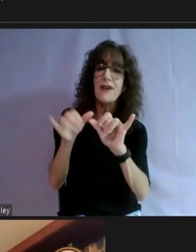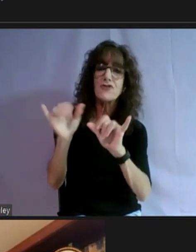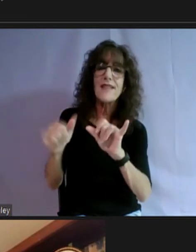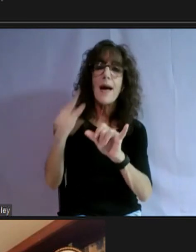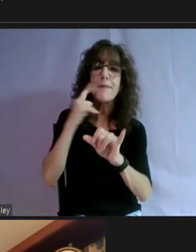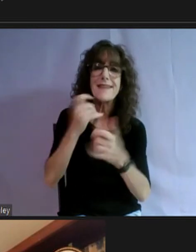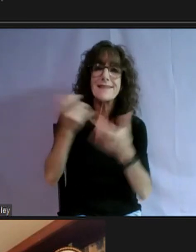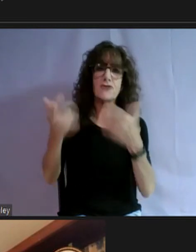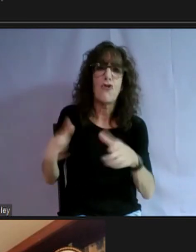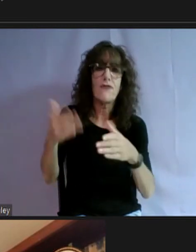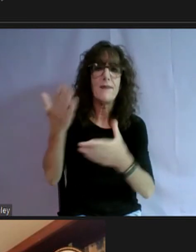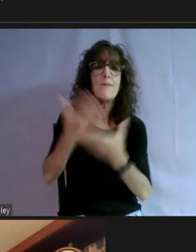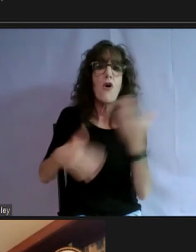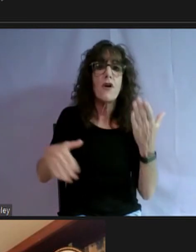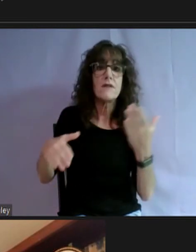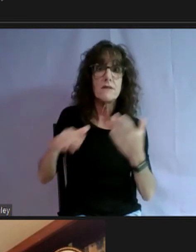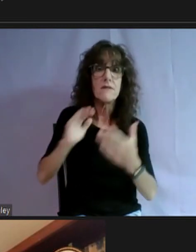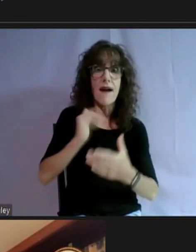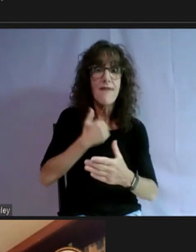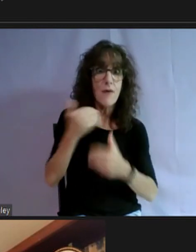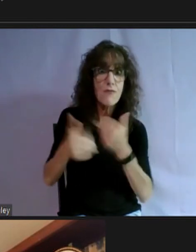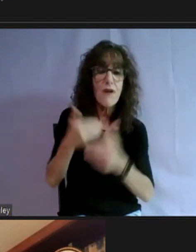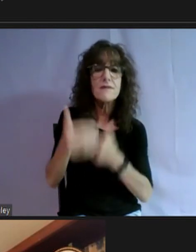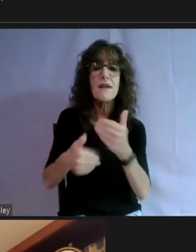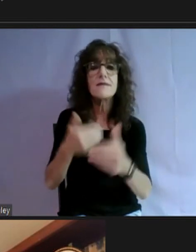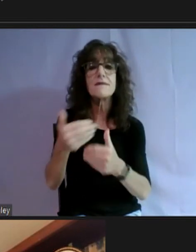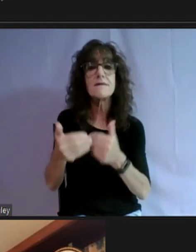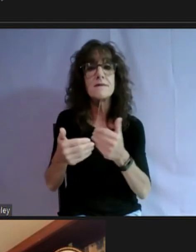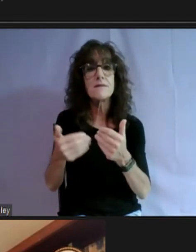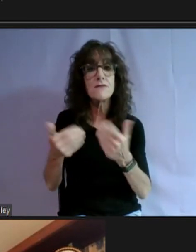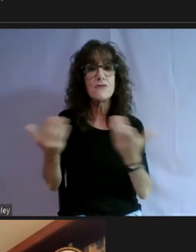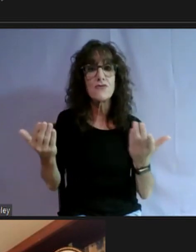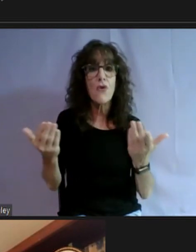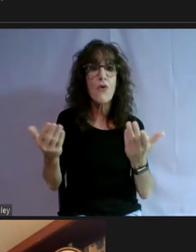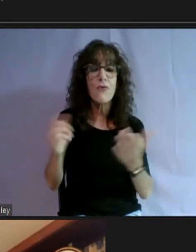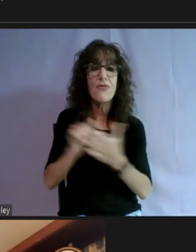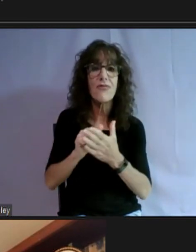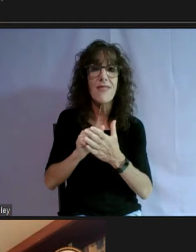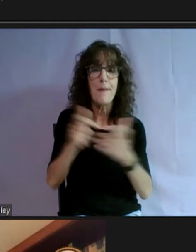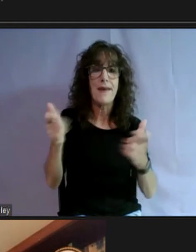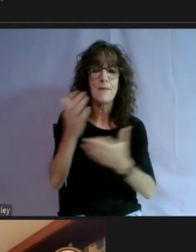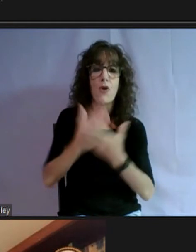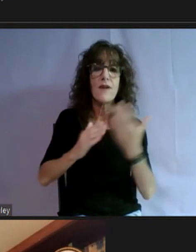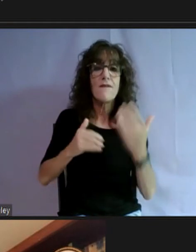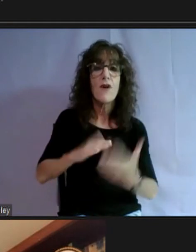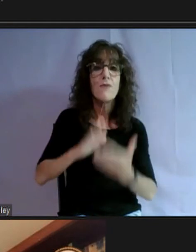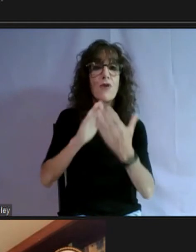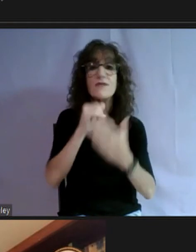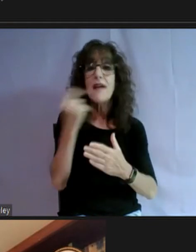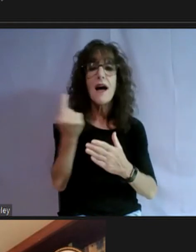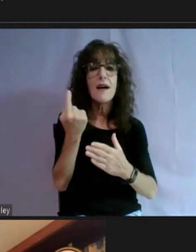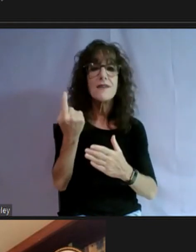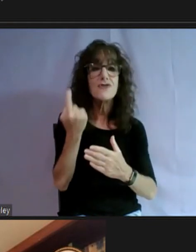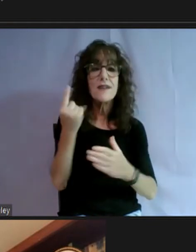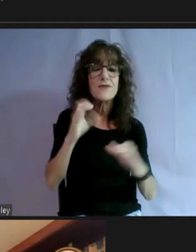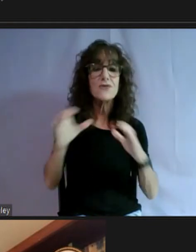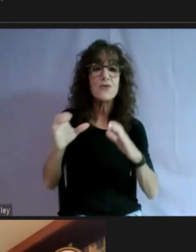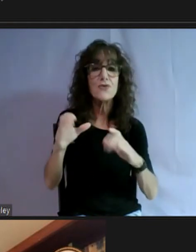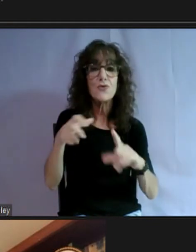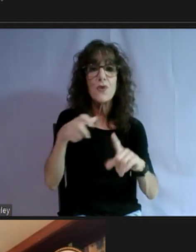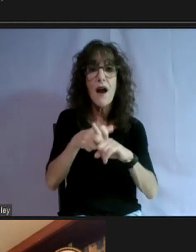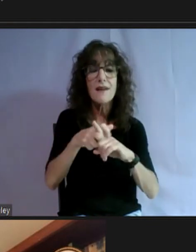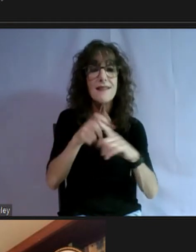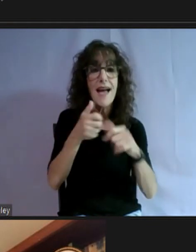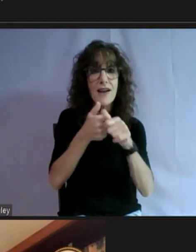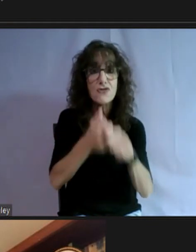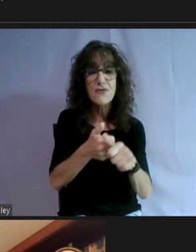our pie. But that's been a key part of our approach, is to not just to do the contact tracing, but to provide the case